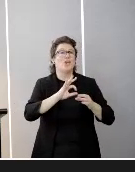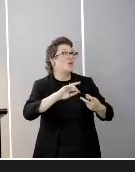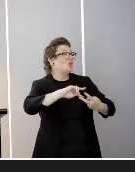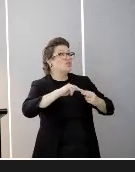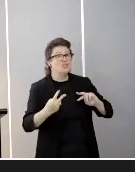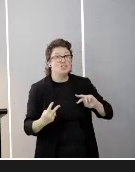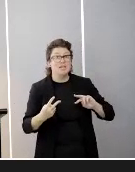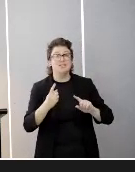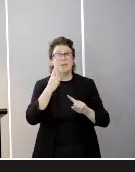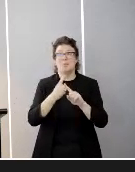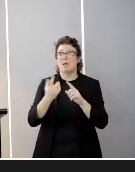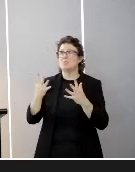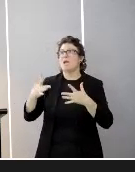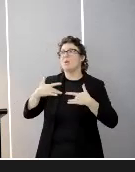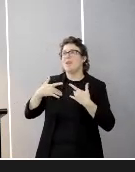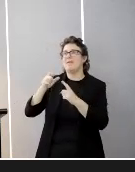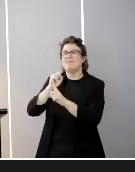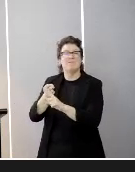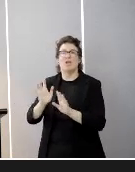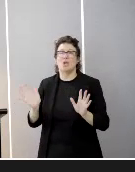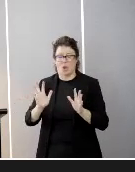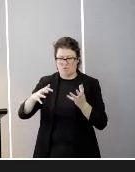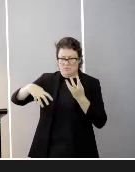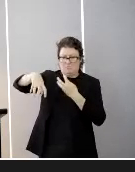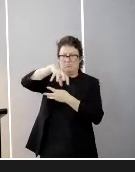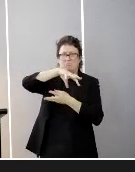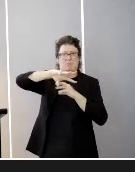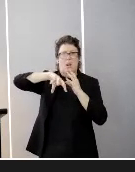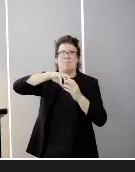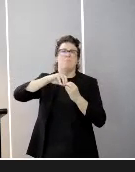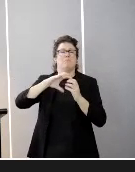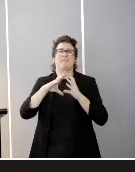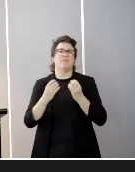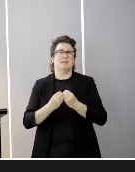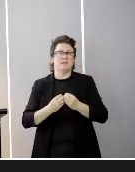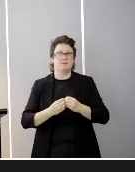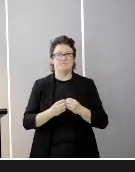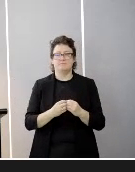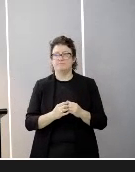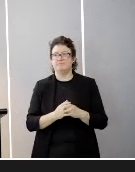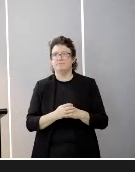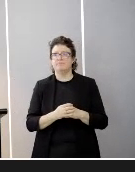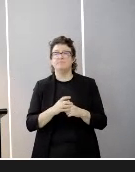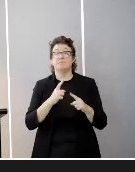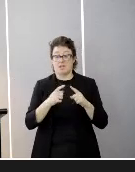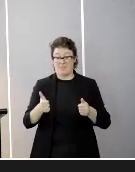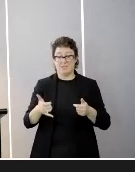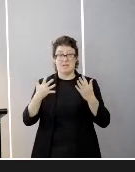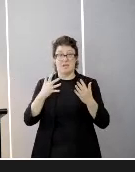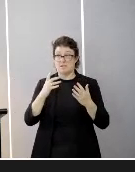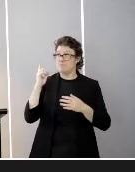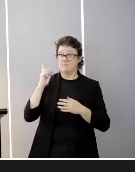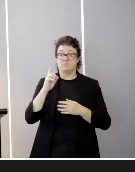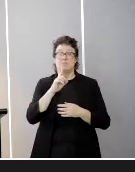environment. It's always genes and environment. These things play out in complicated ways. And there's data that says that mental